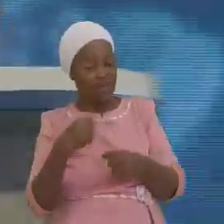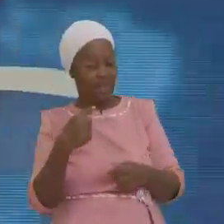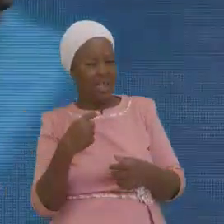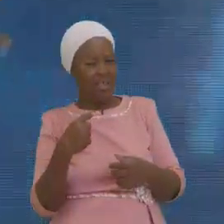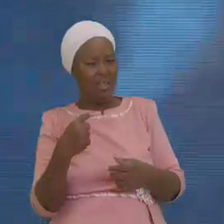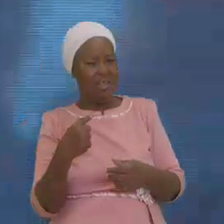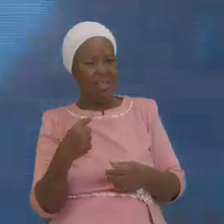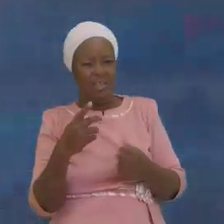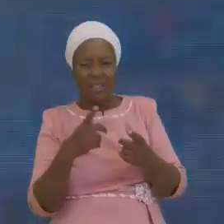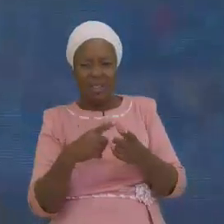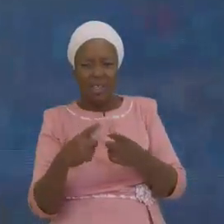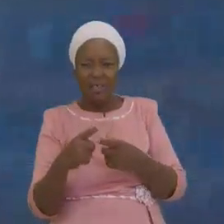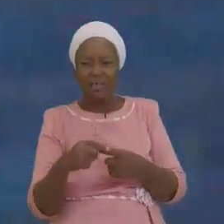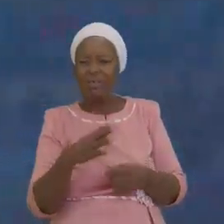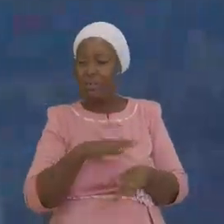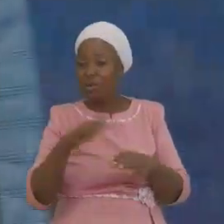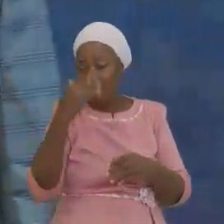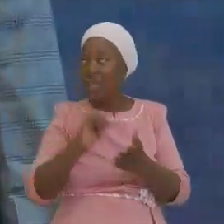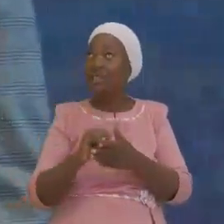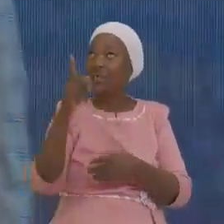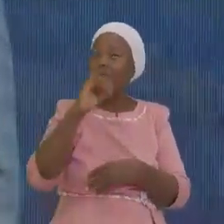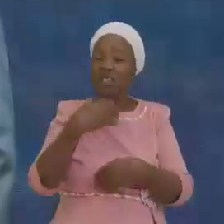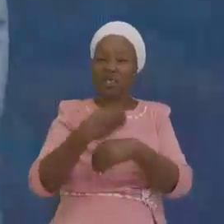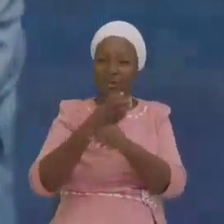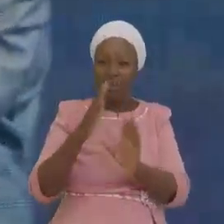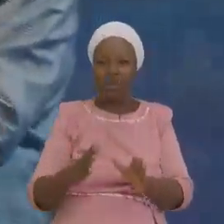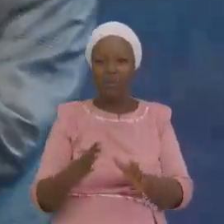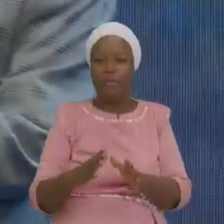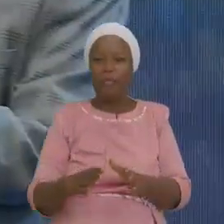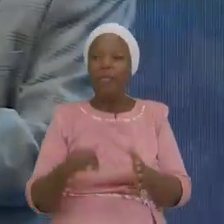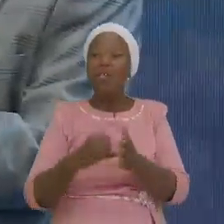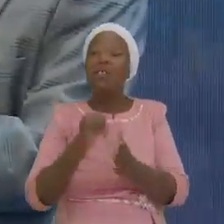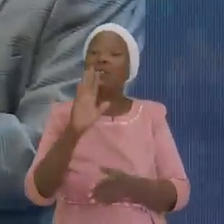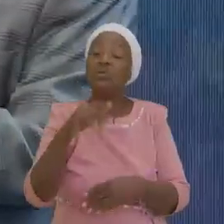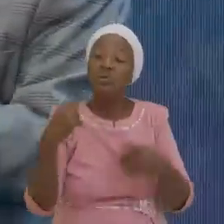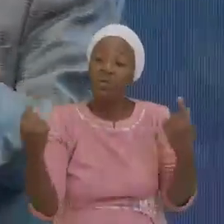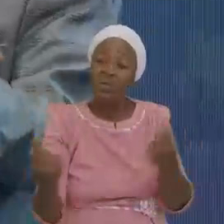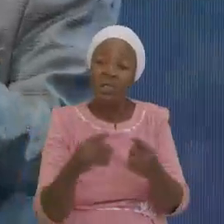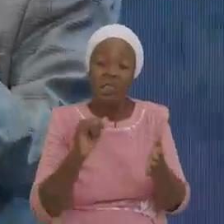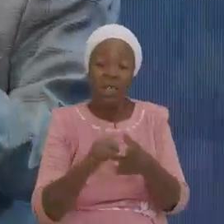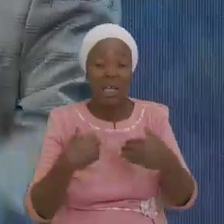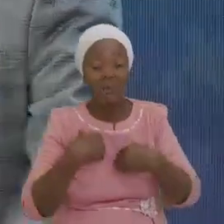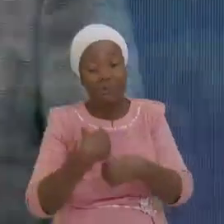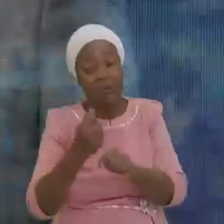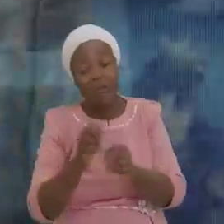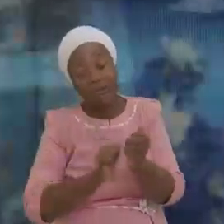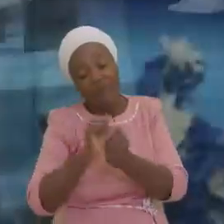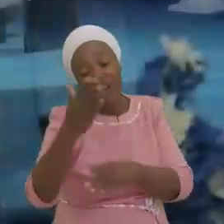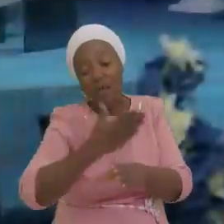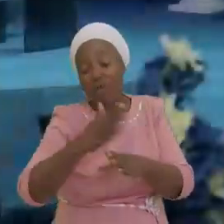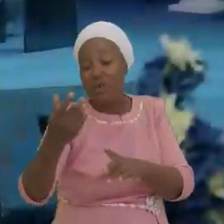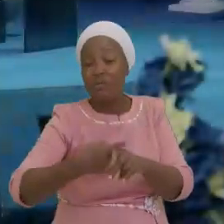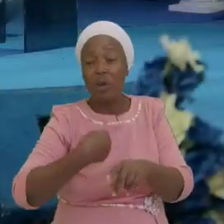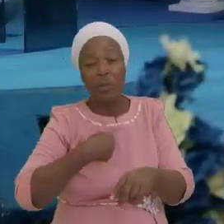Actually, I'm your creator. It's your sin that has made you gone far away and you become a stranger to me.